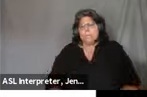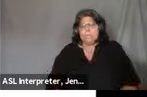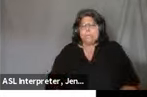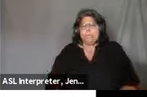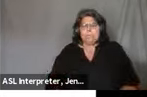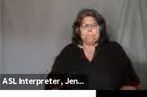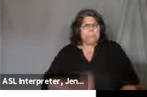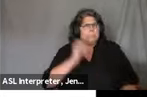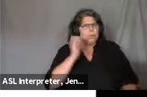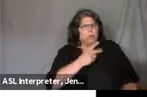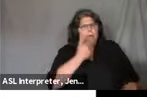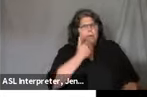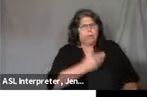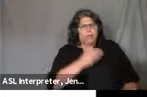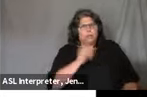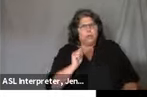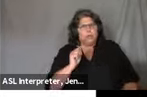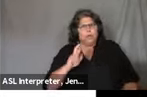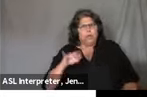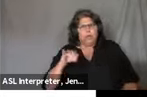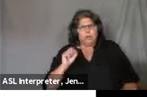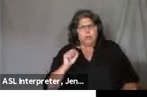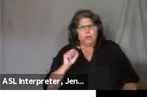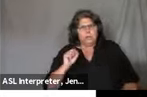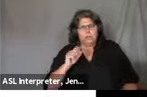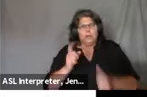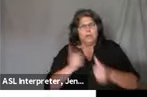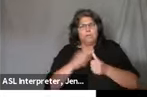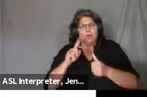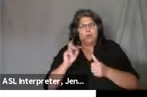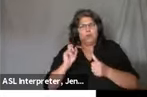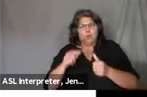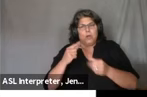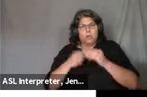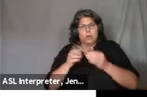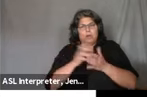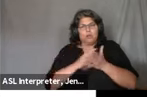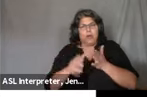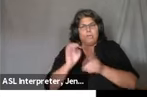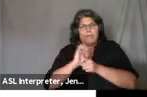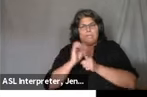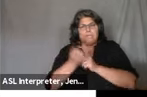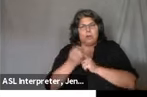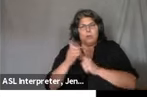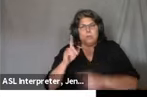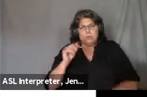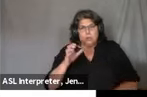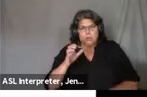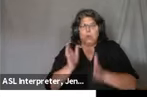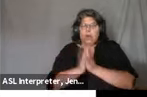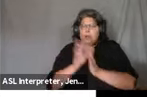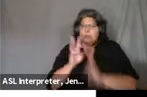Okay, thank you, Eris. With the first question about the draft environmental document, I will direct that to Will